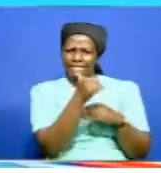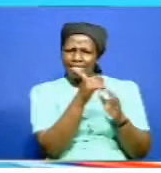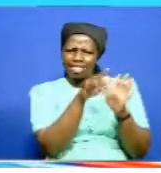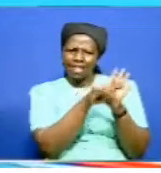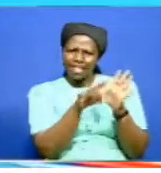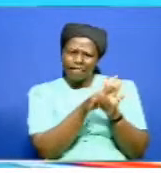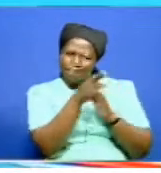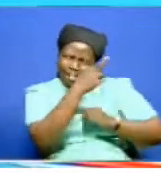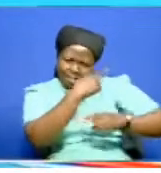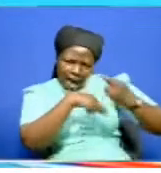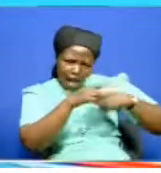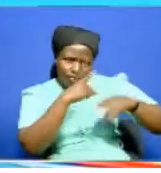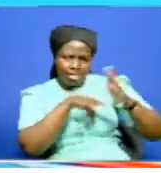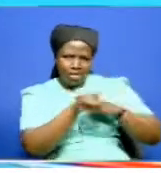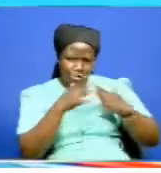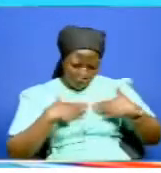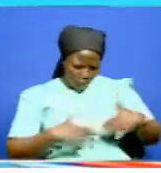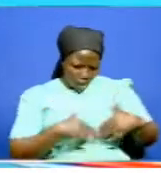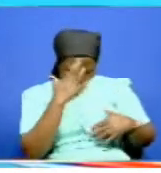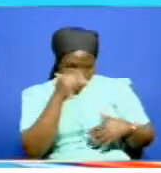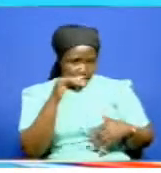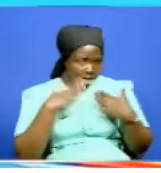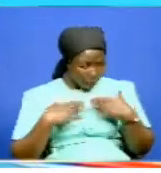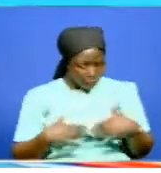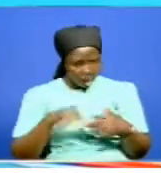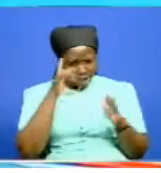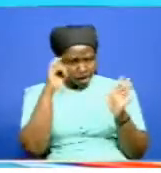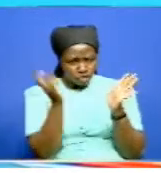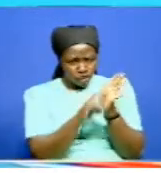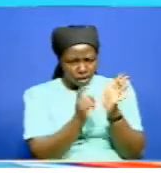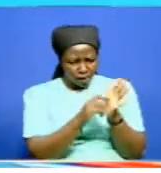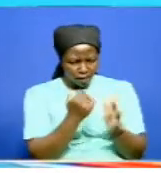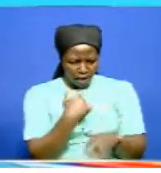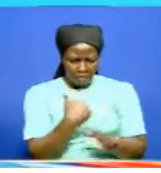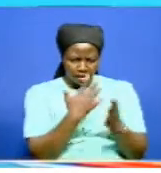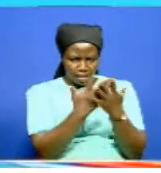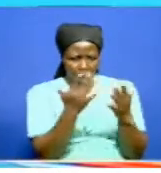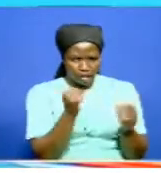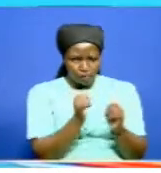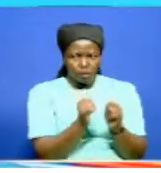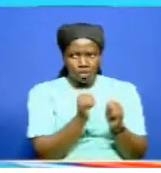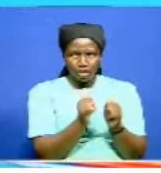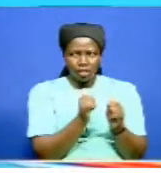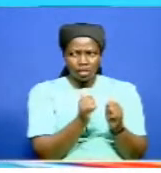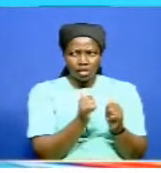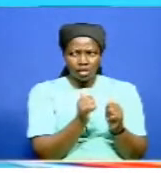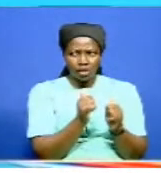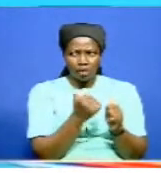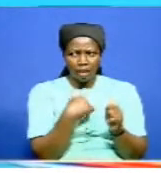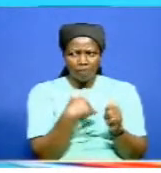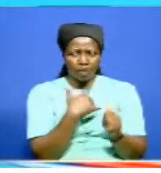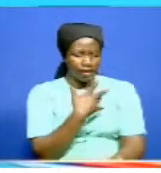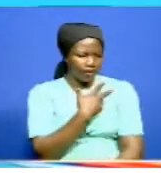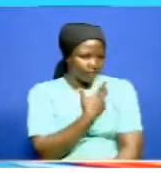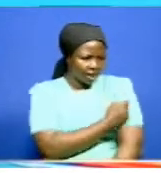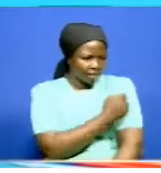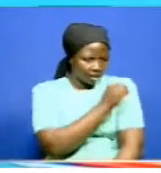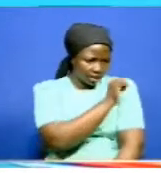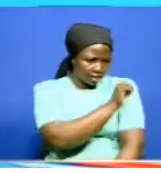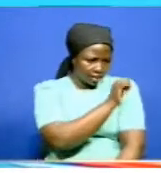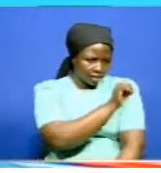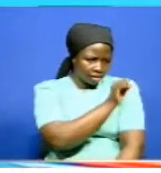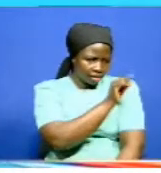least the body recognizes that there is something that there is the vaccine, the COVID, the